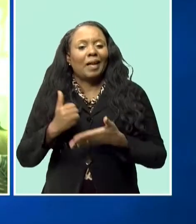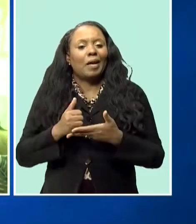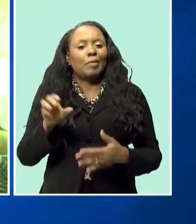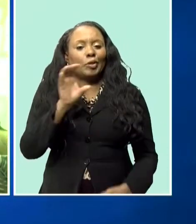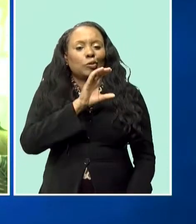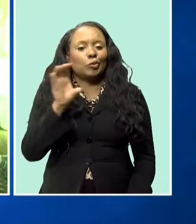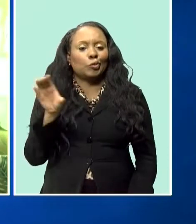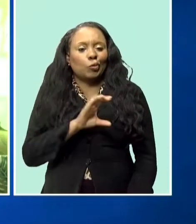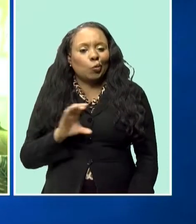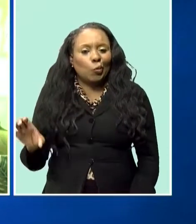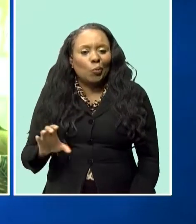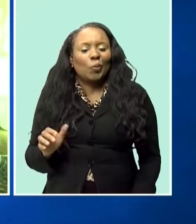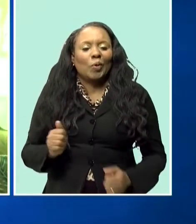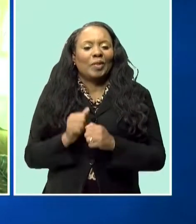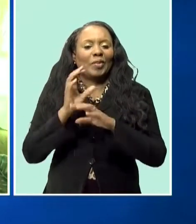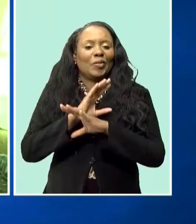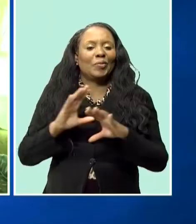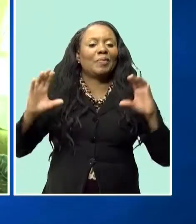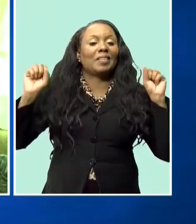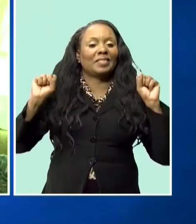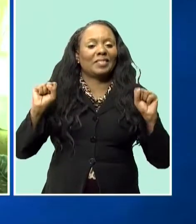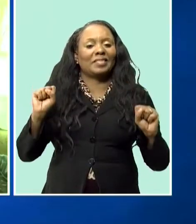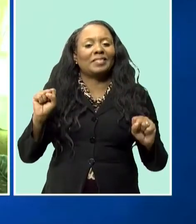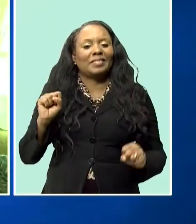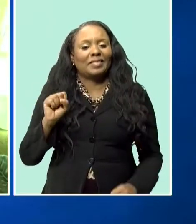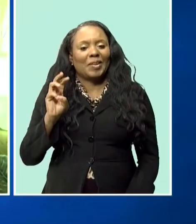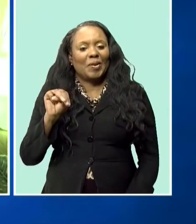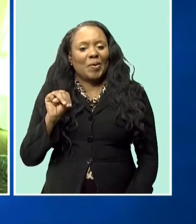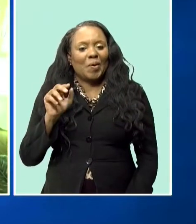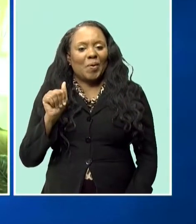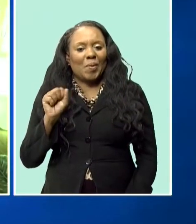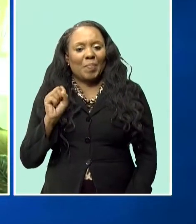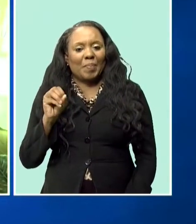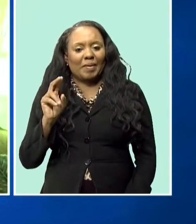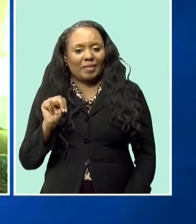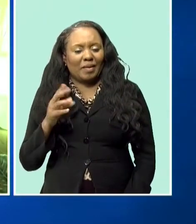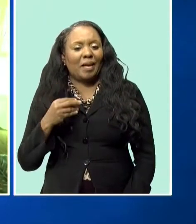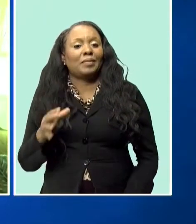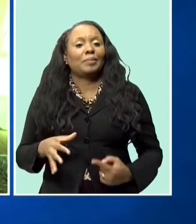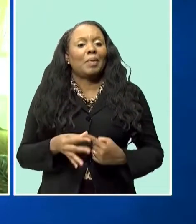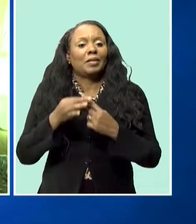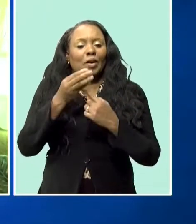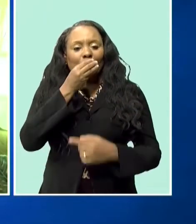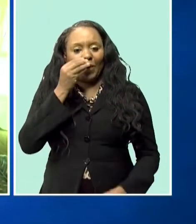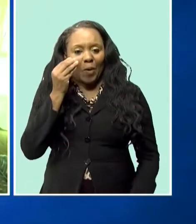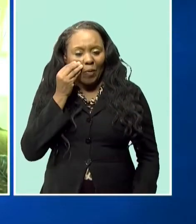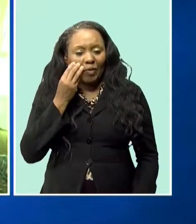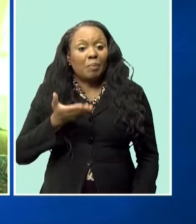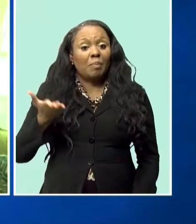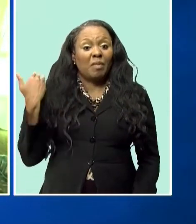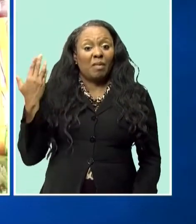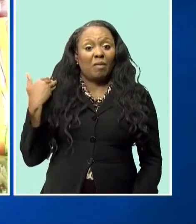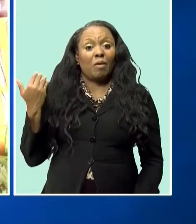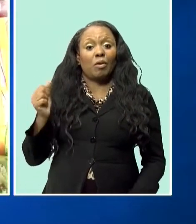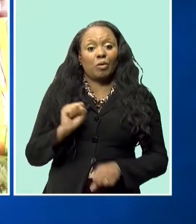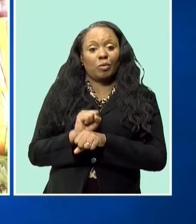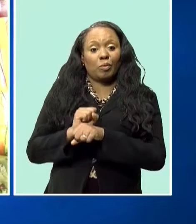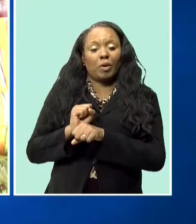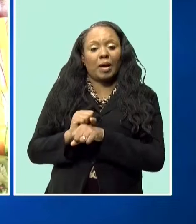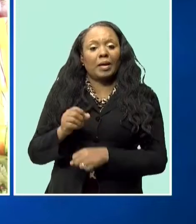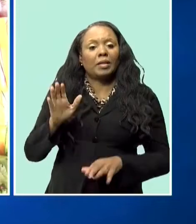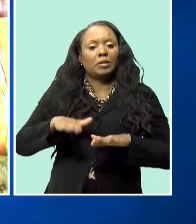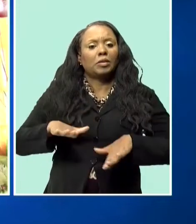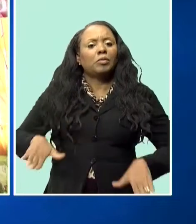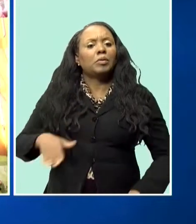the Most Honorable Dame Sandra Mason, and a special bouquet was delivered. The former worker at the Glendale Children's Home in St. Thomas attributes